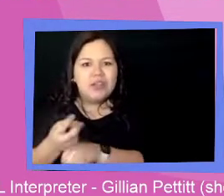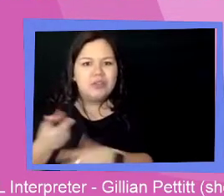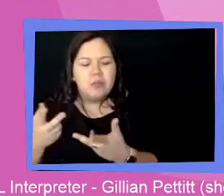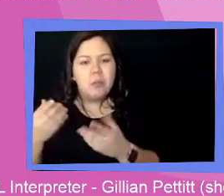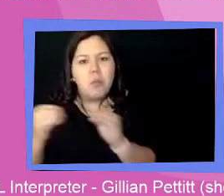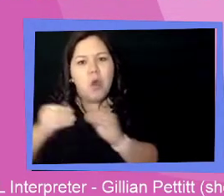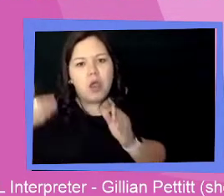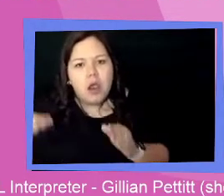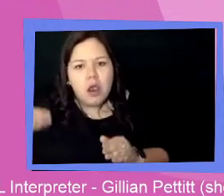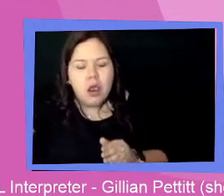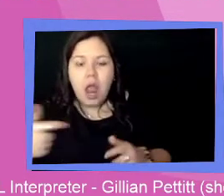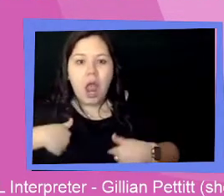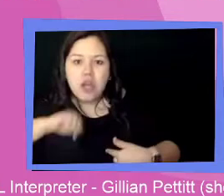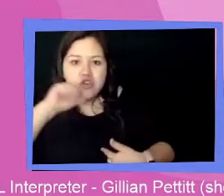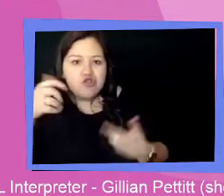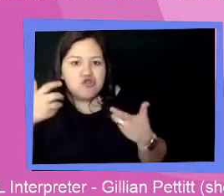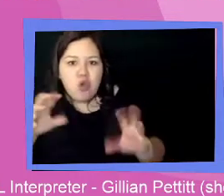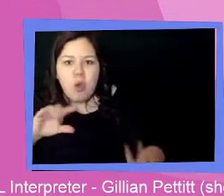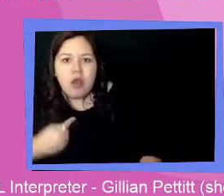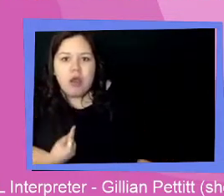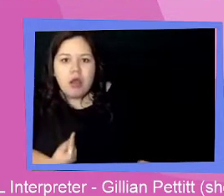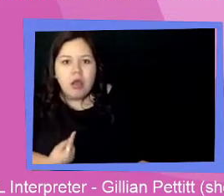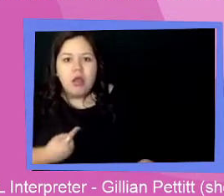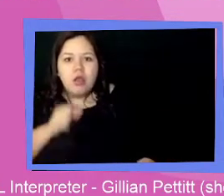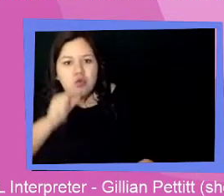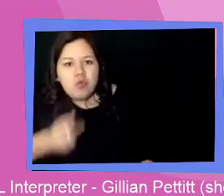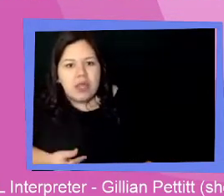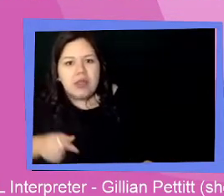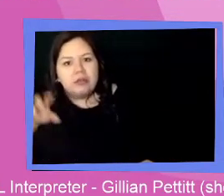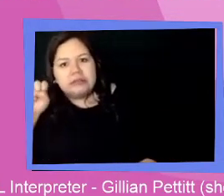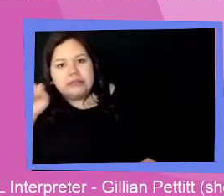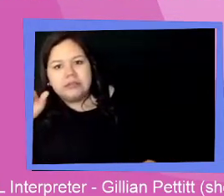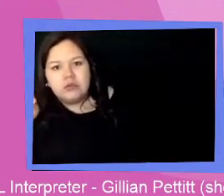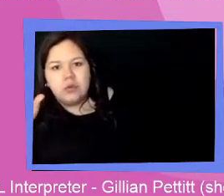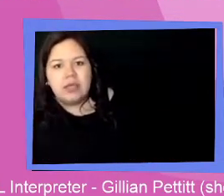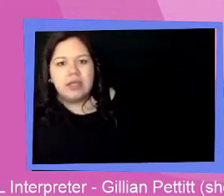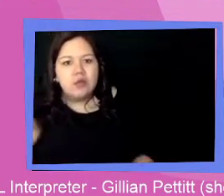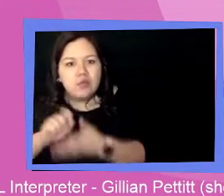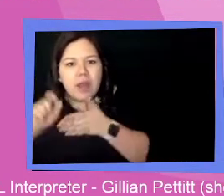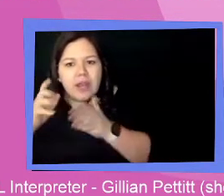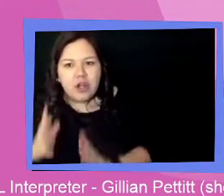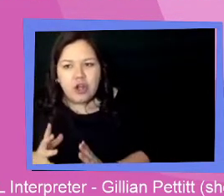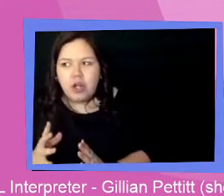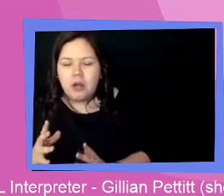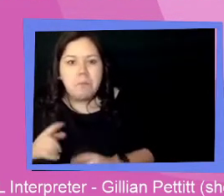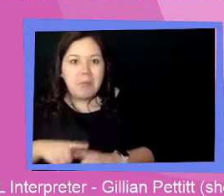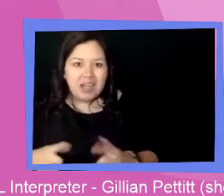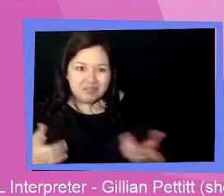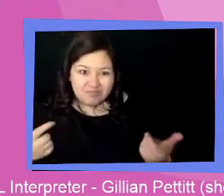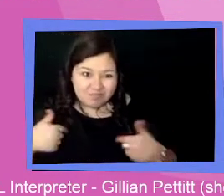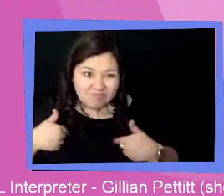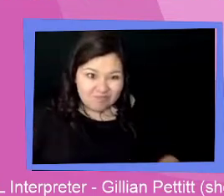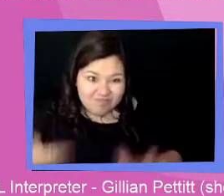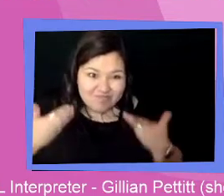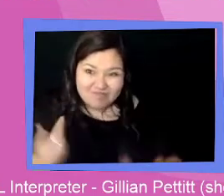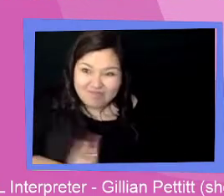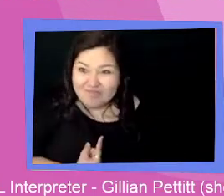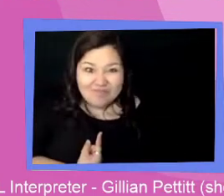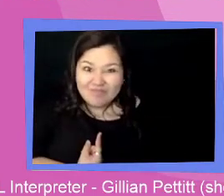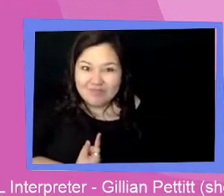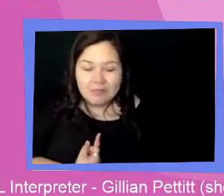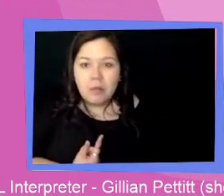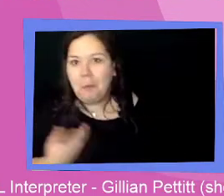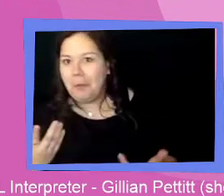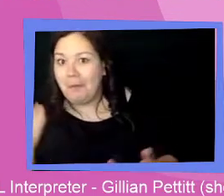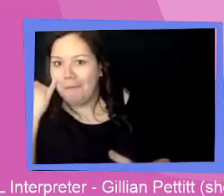only queer Syrian writer out there. And I am the only queer Syrian writer out there, unless you're